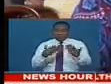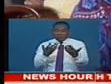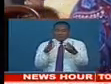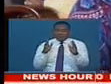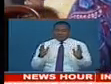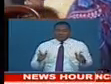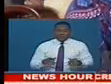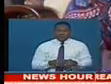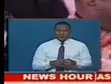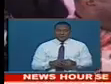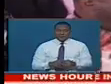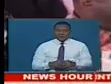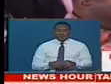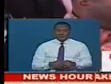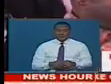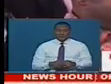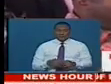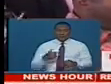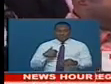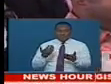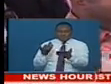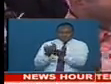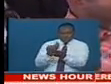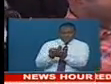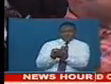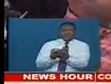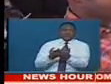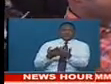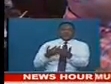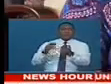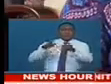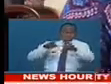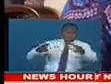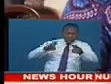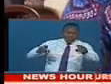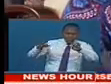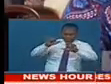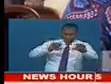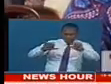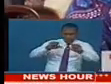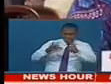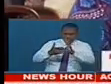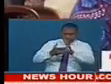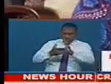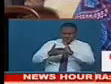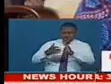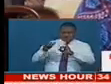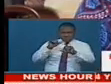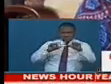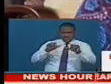raise significantly funding for research and development in science, technology and innovation